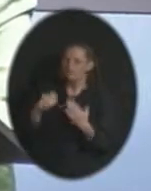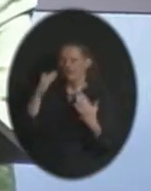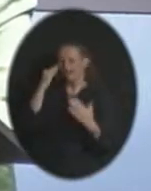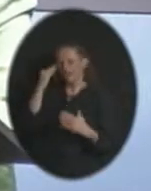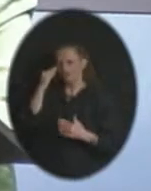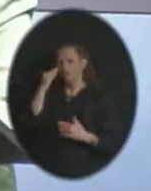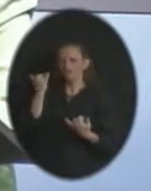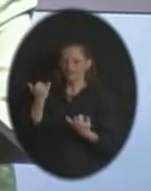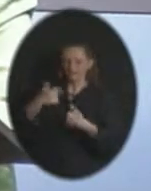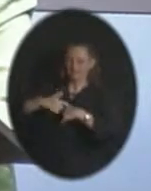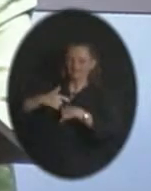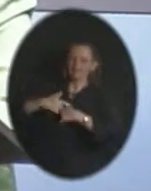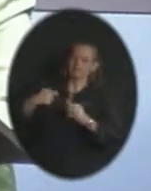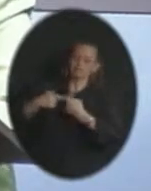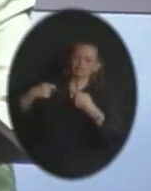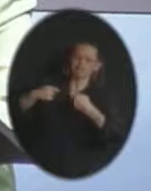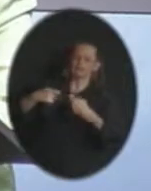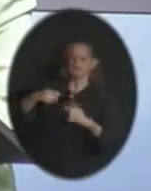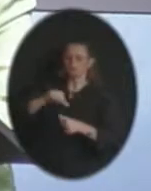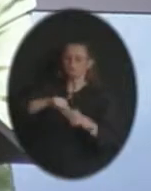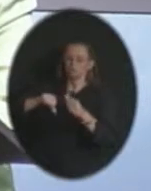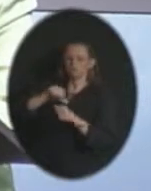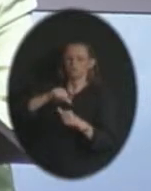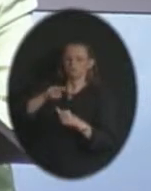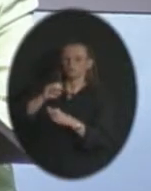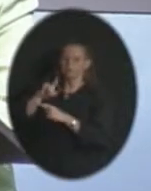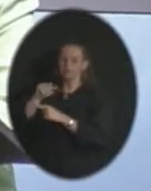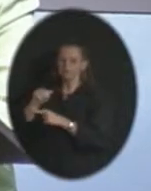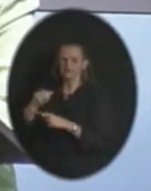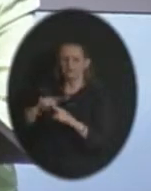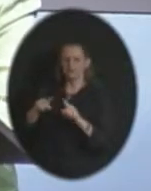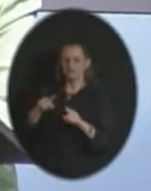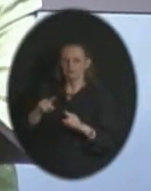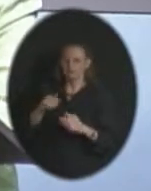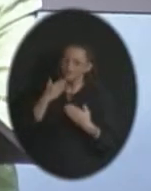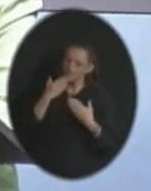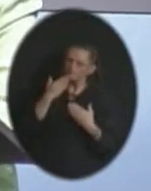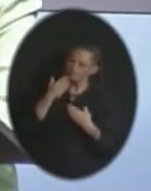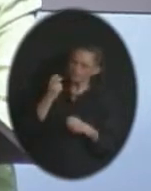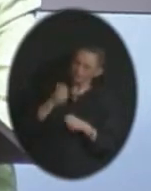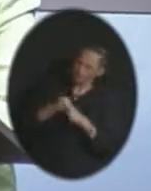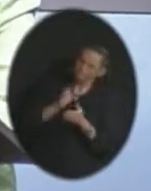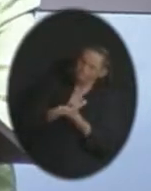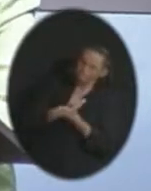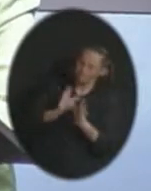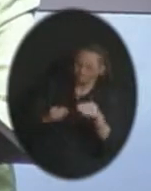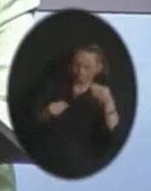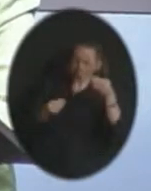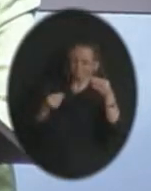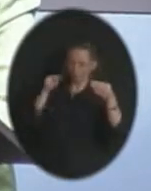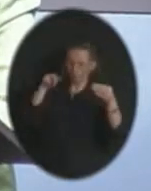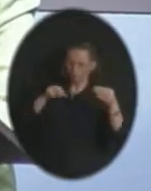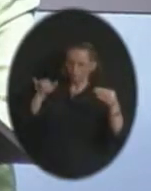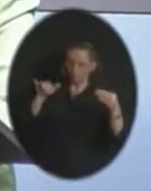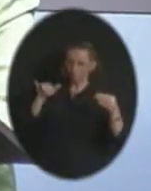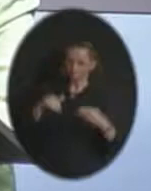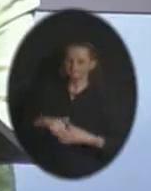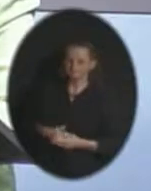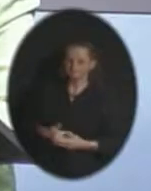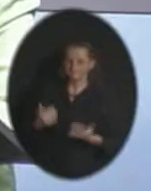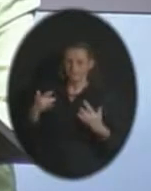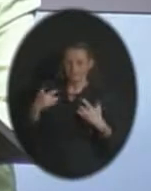but there's still a certain contingent out there that appreciates those hard copies, and so I'm glad that we're doing that. I'm excited at